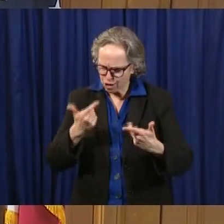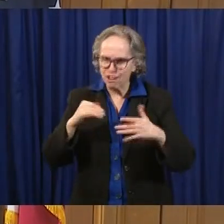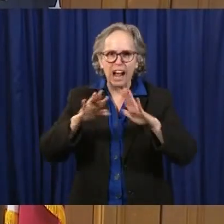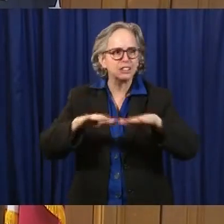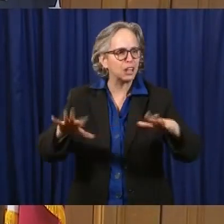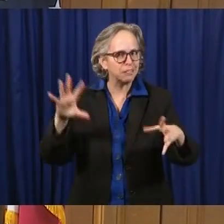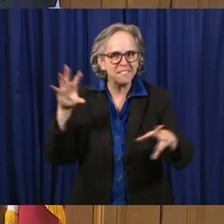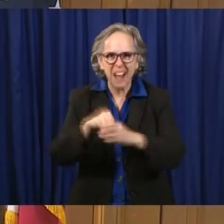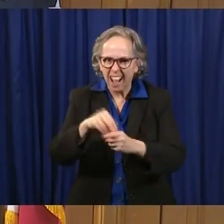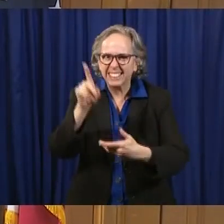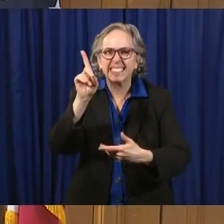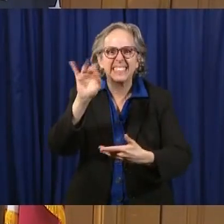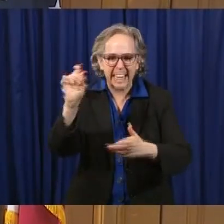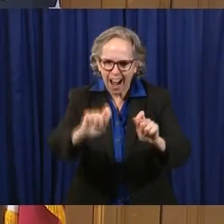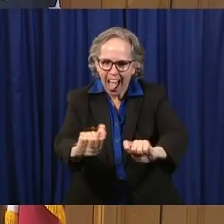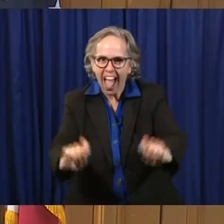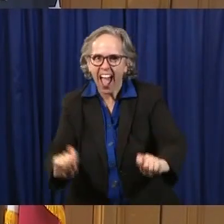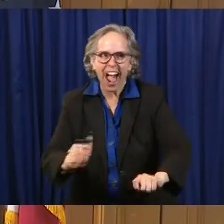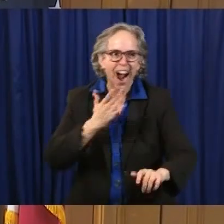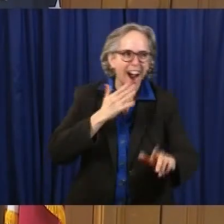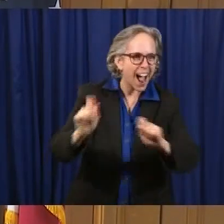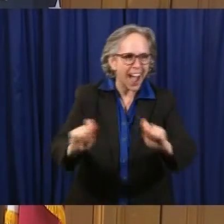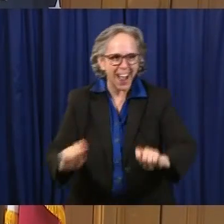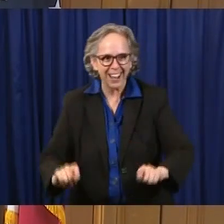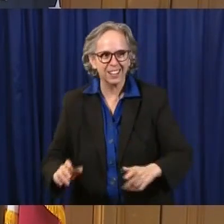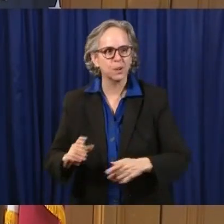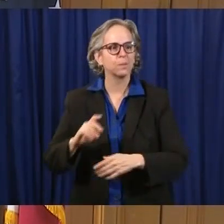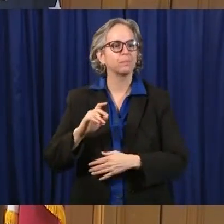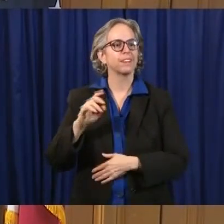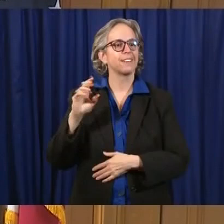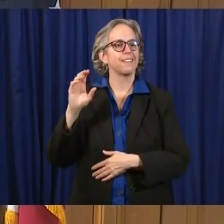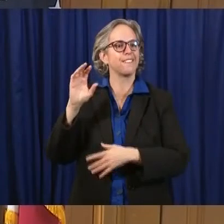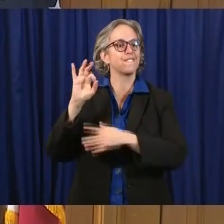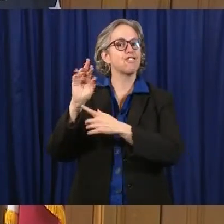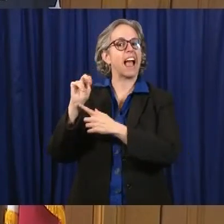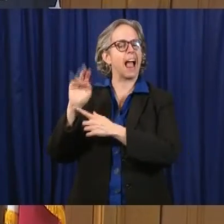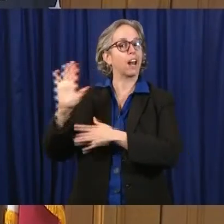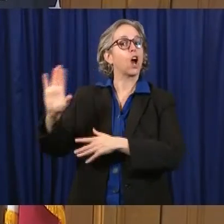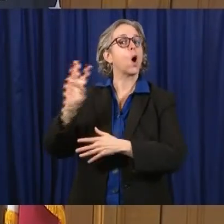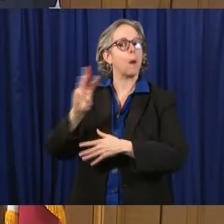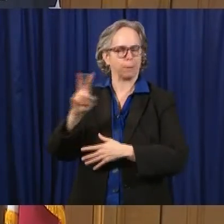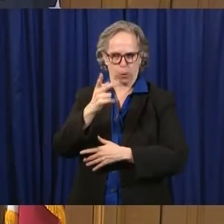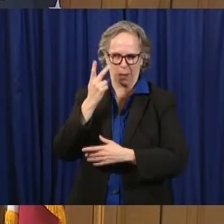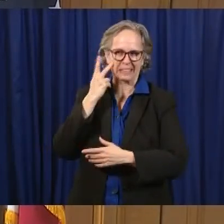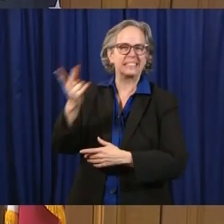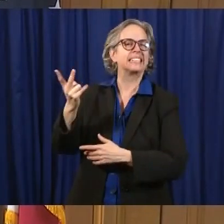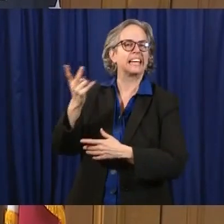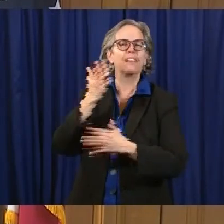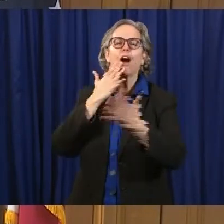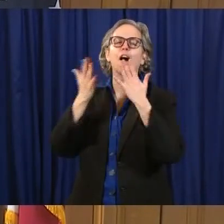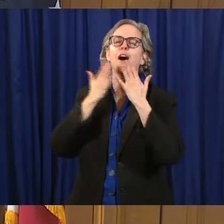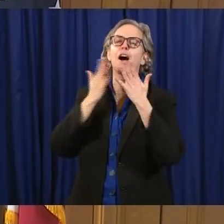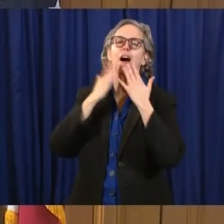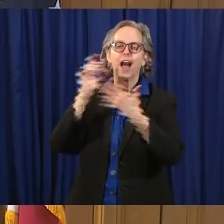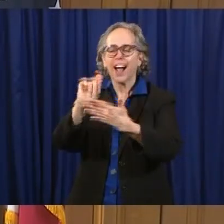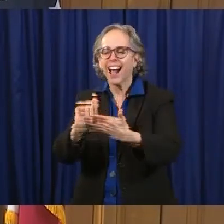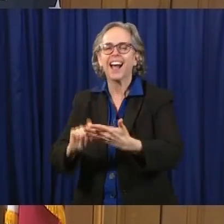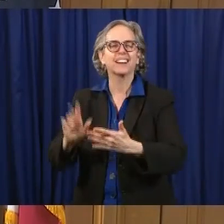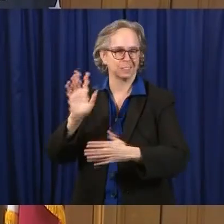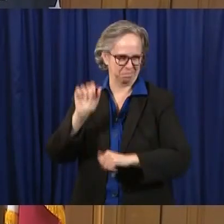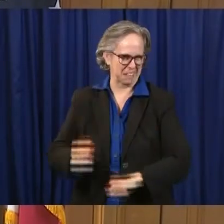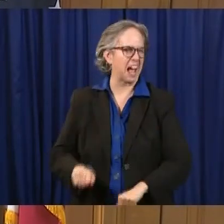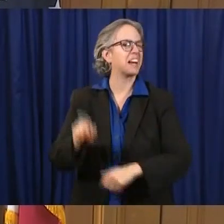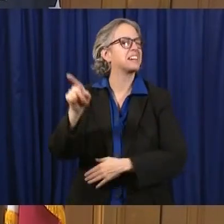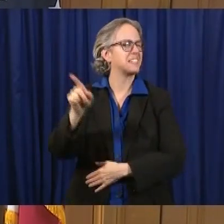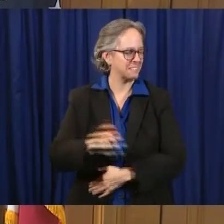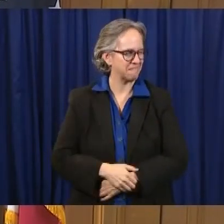You can find that on Fran's webpage, the recipe for that. We know that